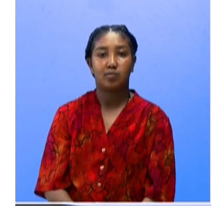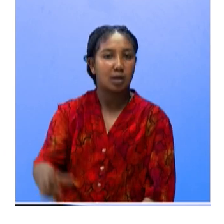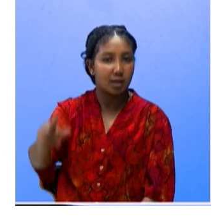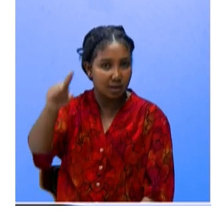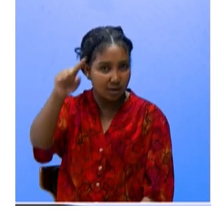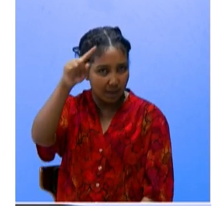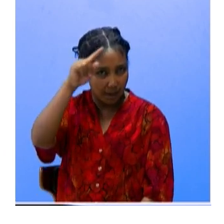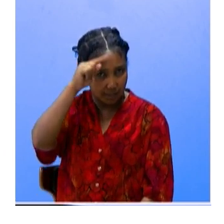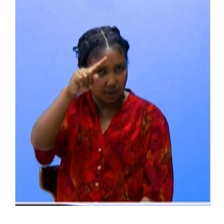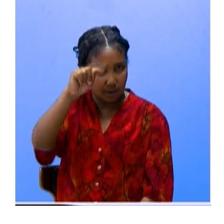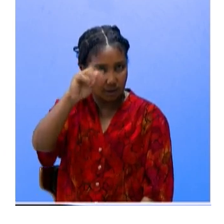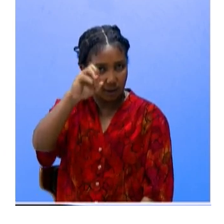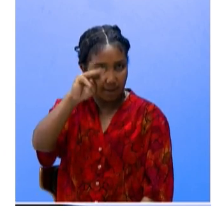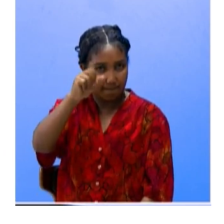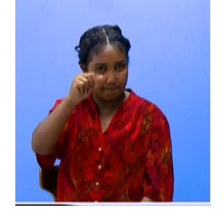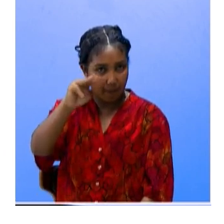Tamam